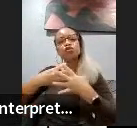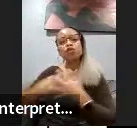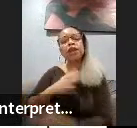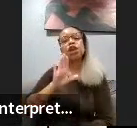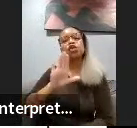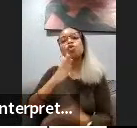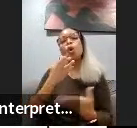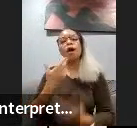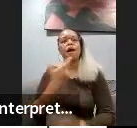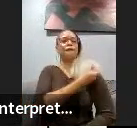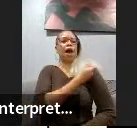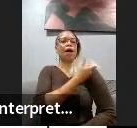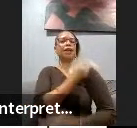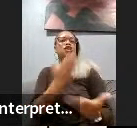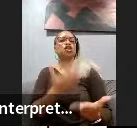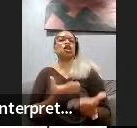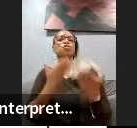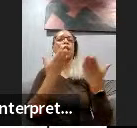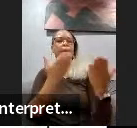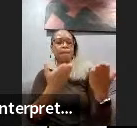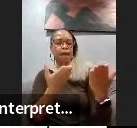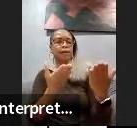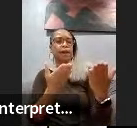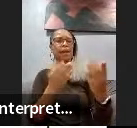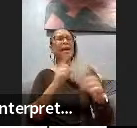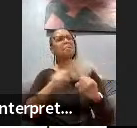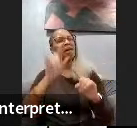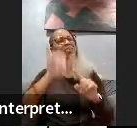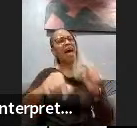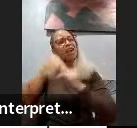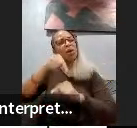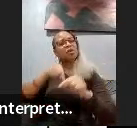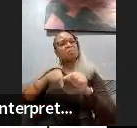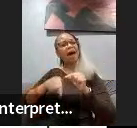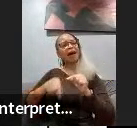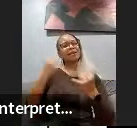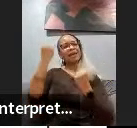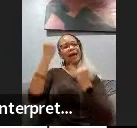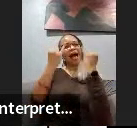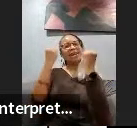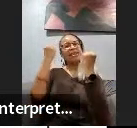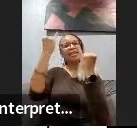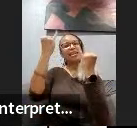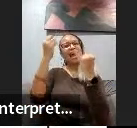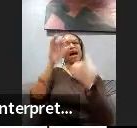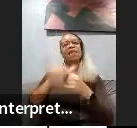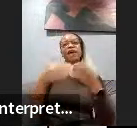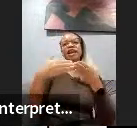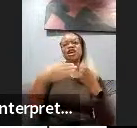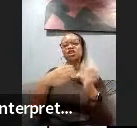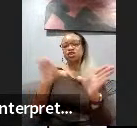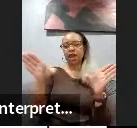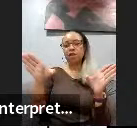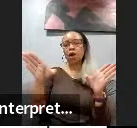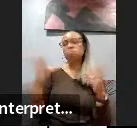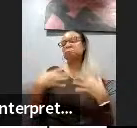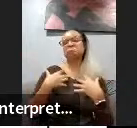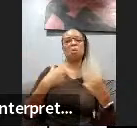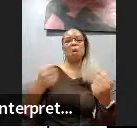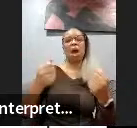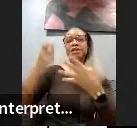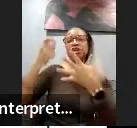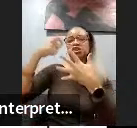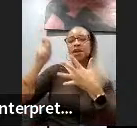recommended vaccines. But all of that really ties back to this idea of that overall wellness checklist. Next